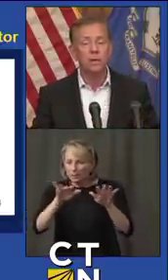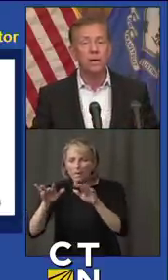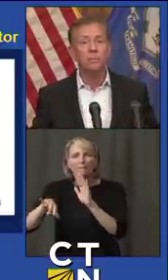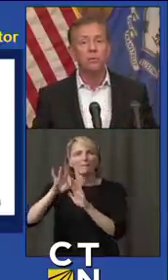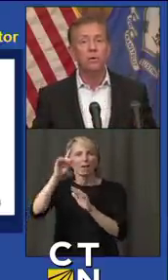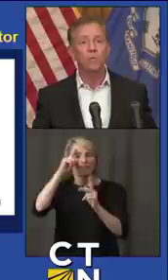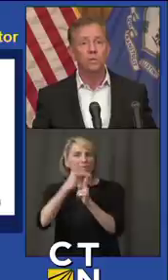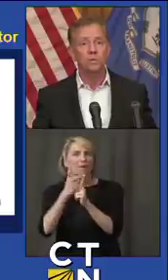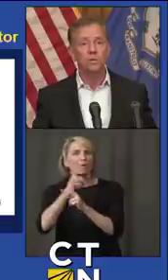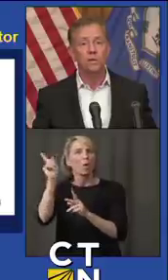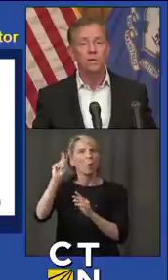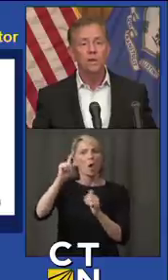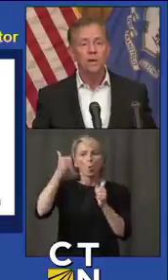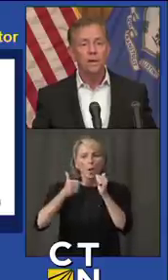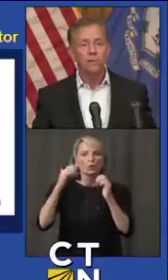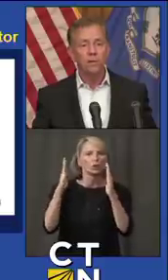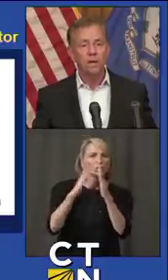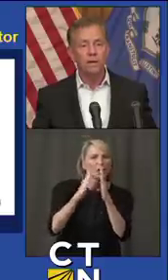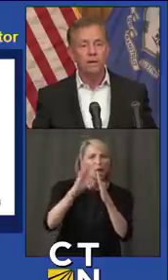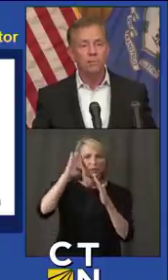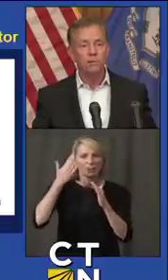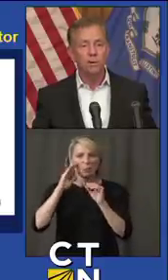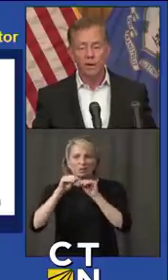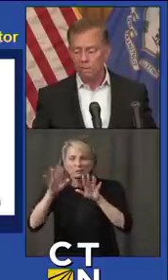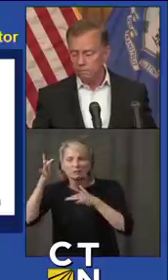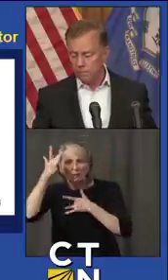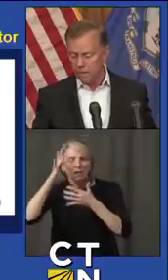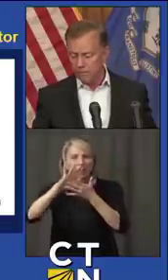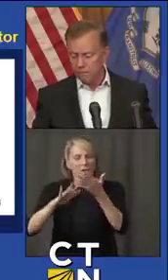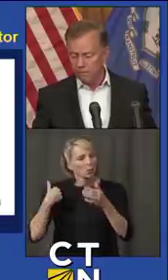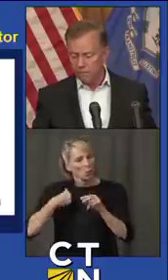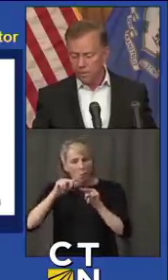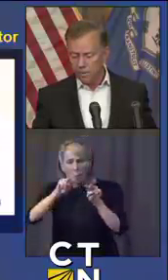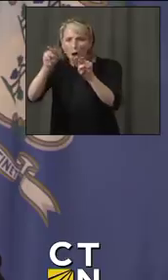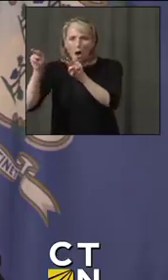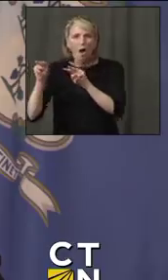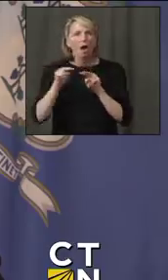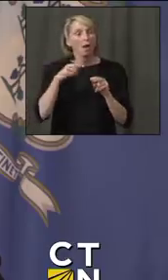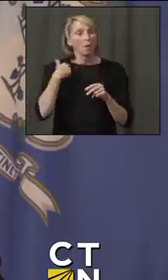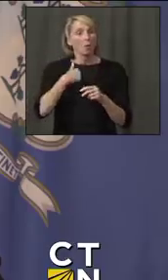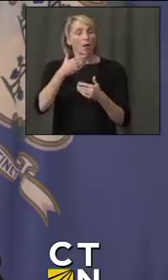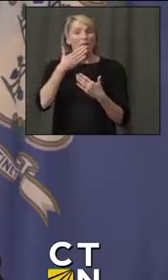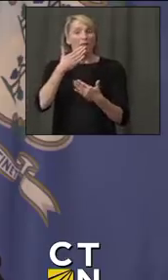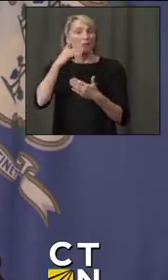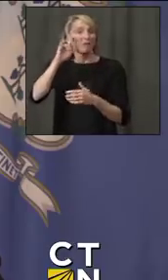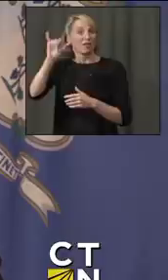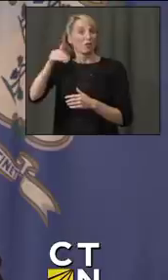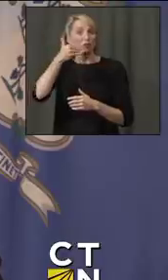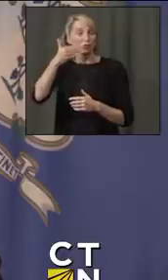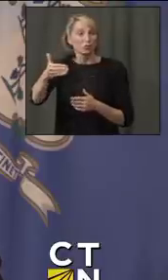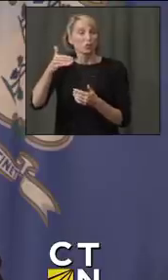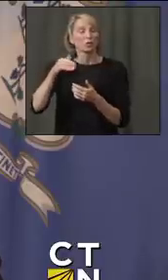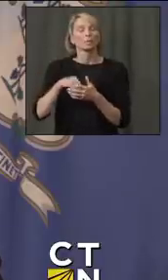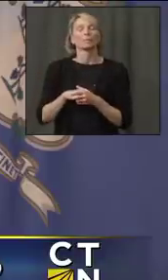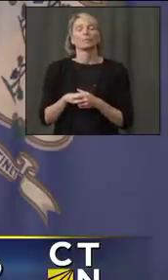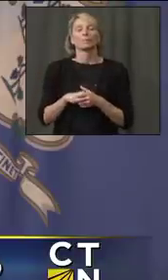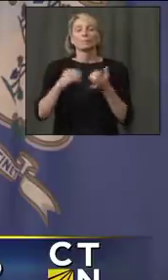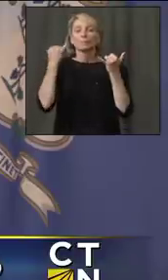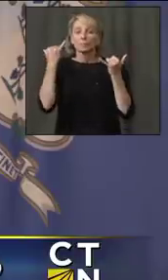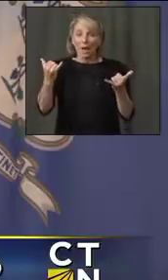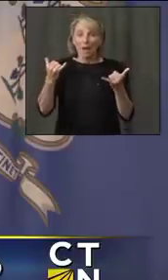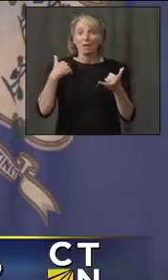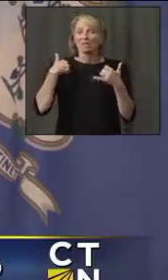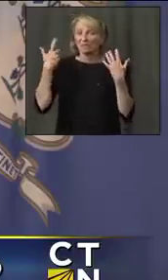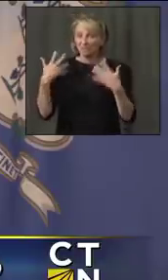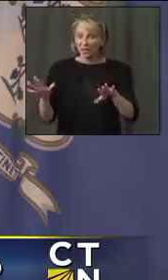community a lot more aggressively. And for that, we're very thankful. I think, with that, let me just open it